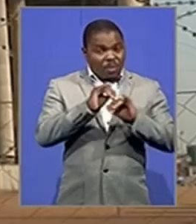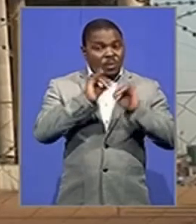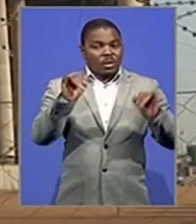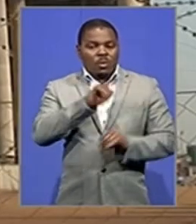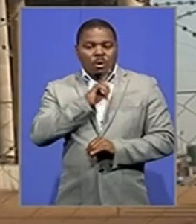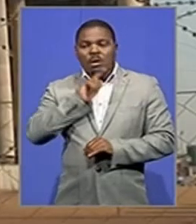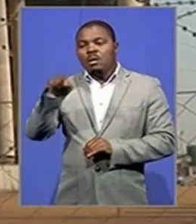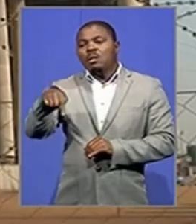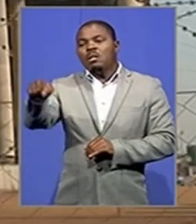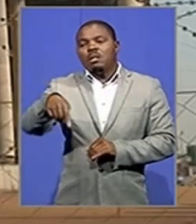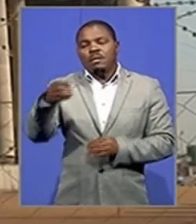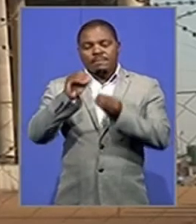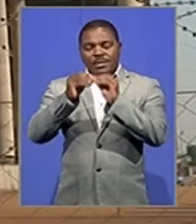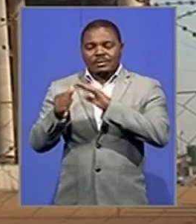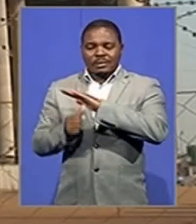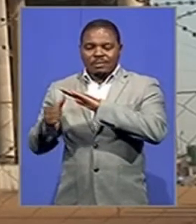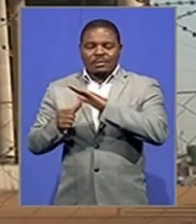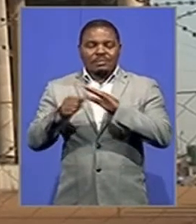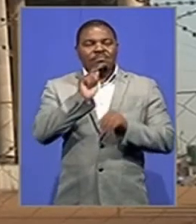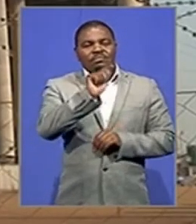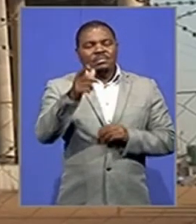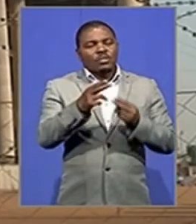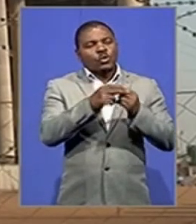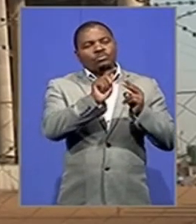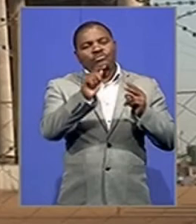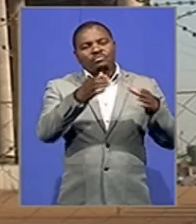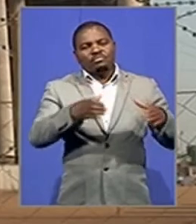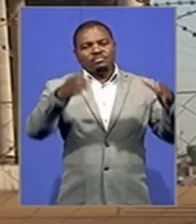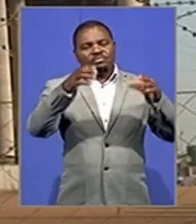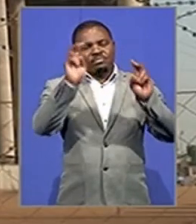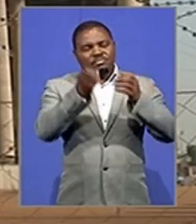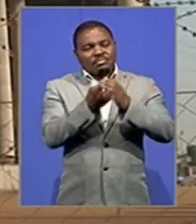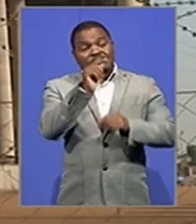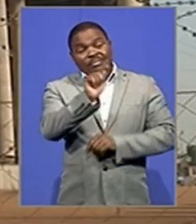thomago mo nakong e sa feditšego pelo wa go lokiša diyuniti tše dingwe tša go fehla motlakase.